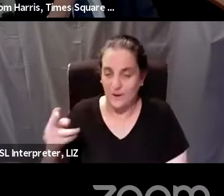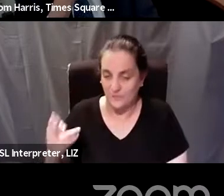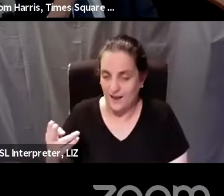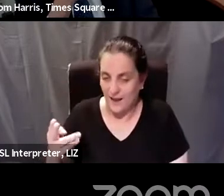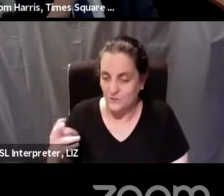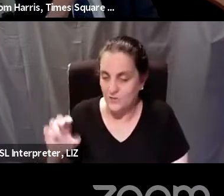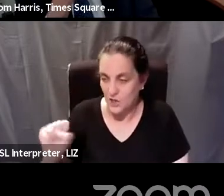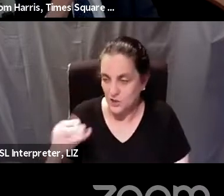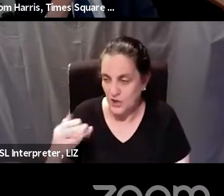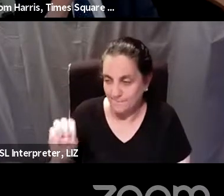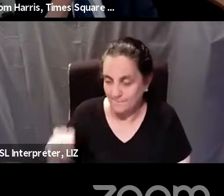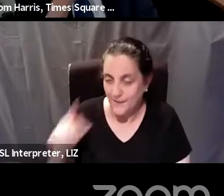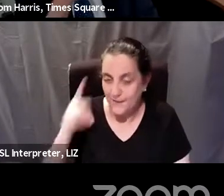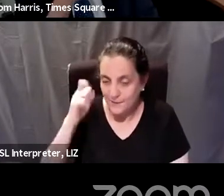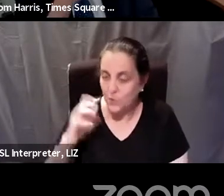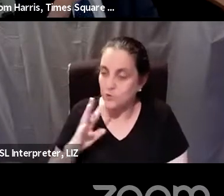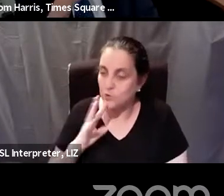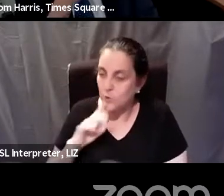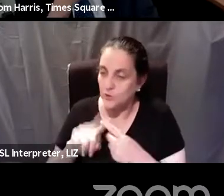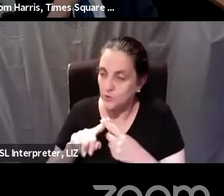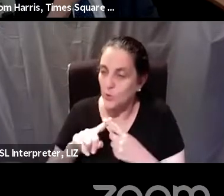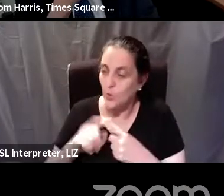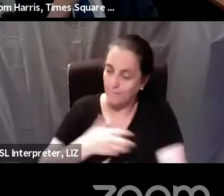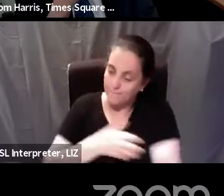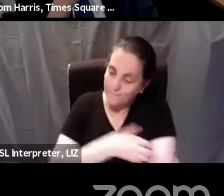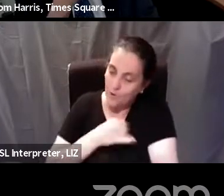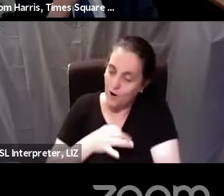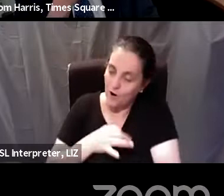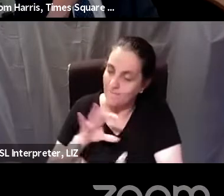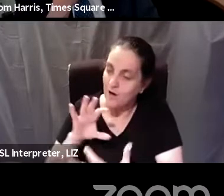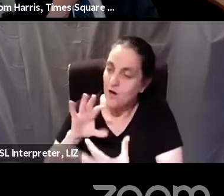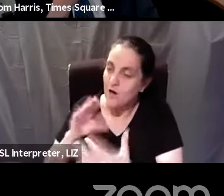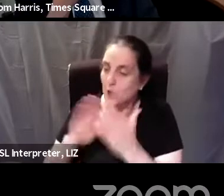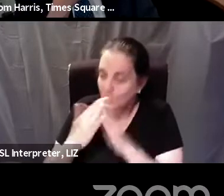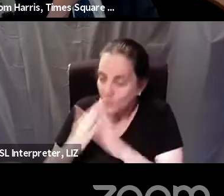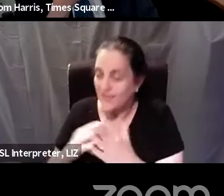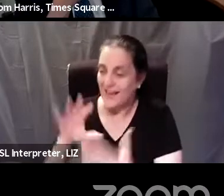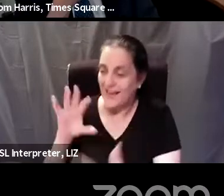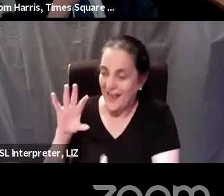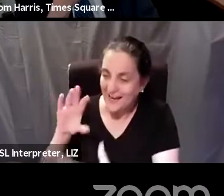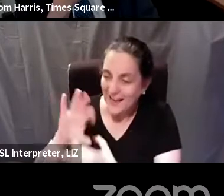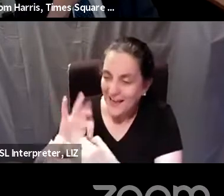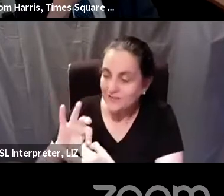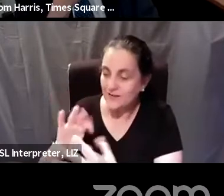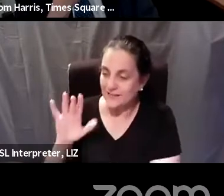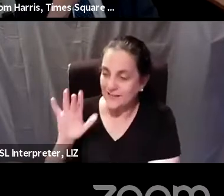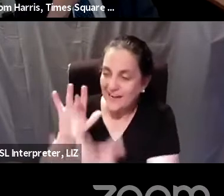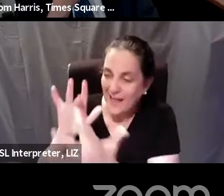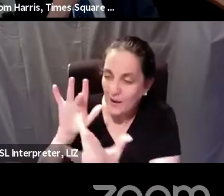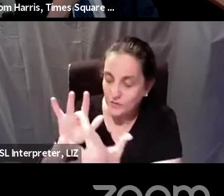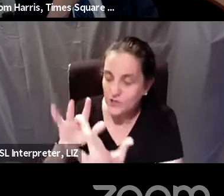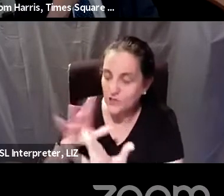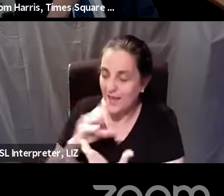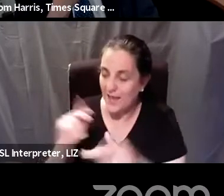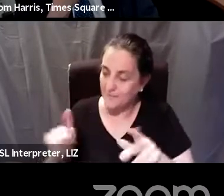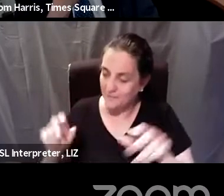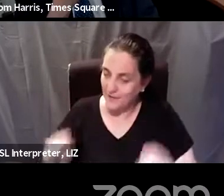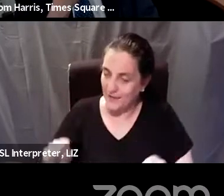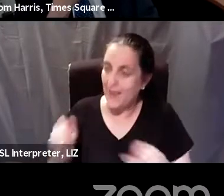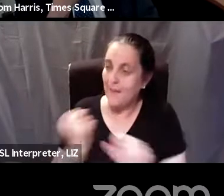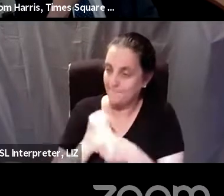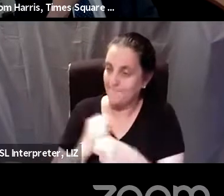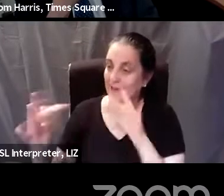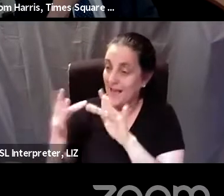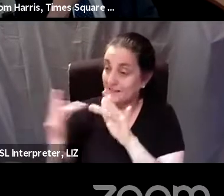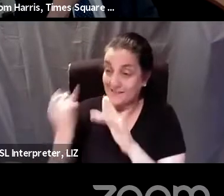that you're speaking to the power of community and outreach, regular contact that people can make with those who might feel isolated